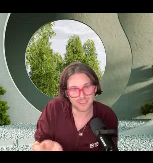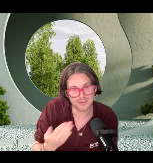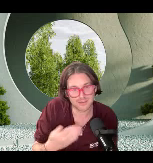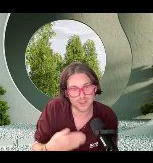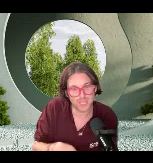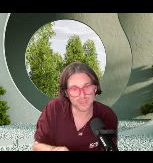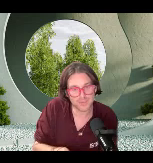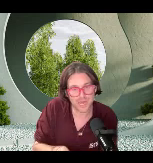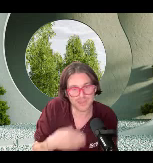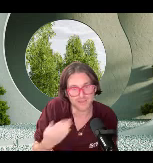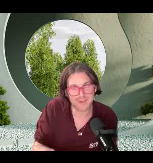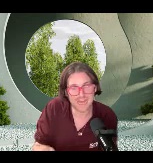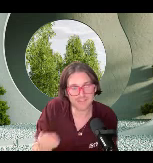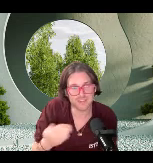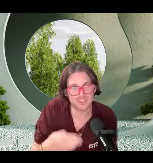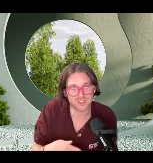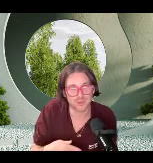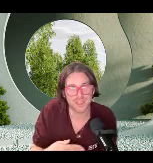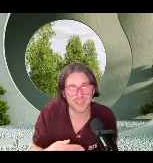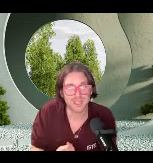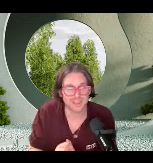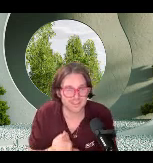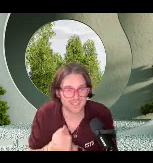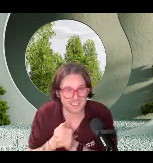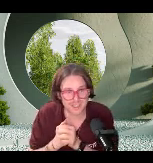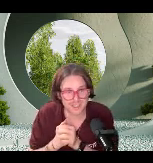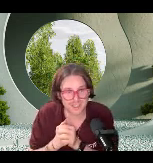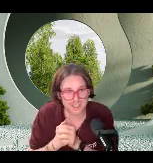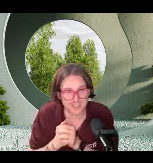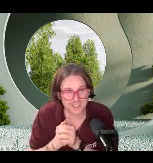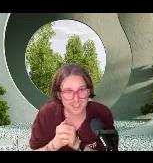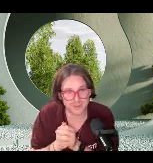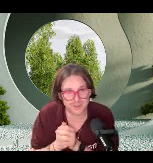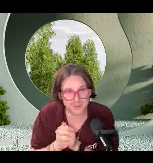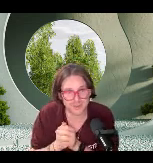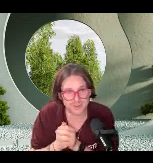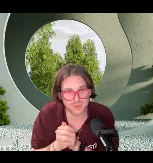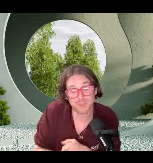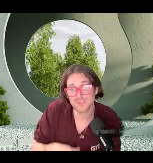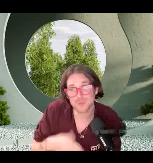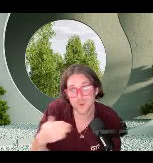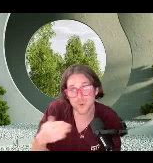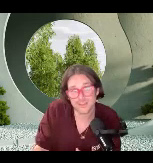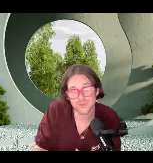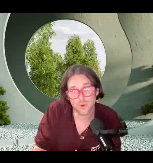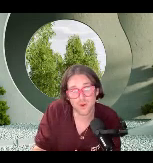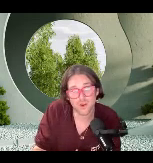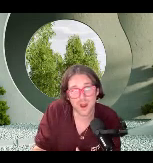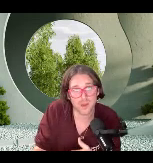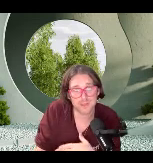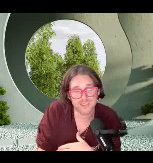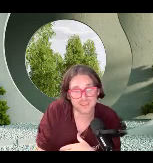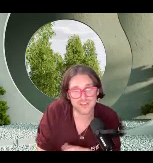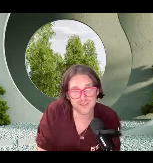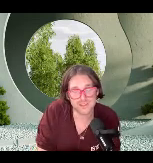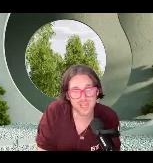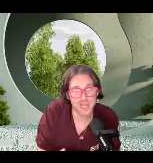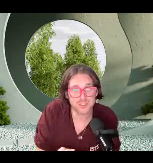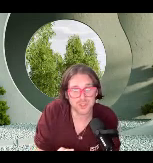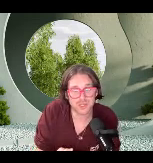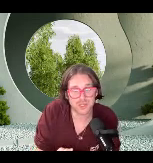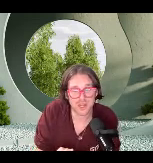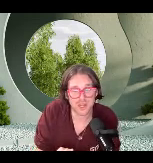t.ly/_ capital V lowercase y 52. This is going to take you to a website where it has not only previous recordings for